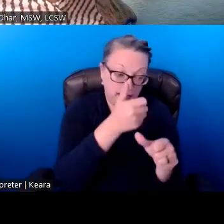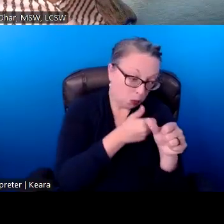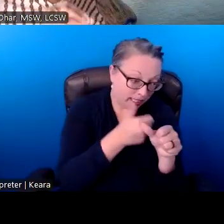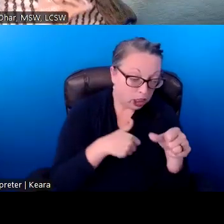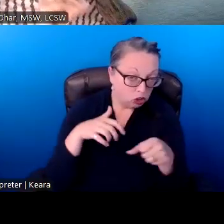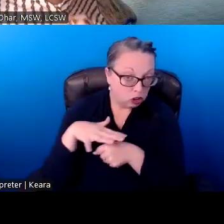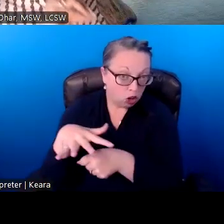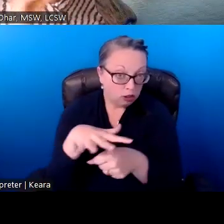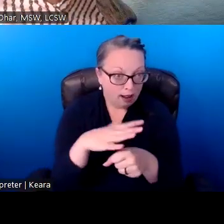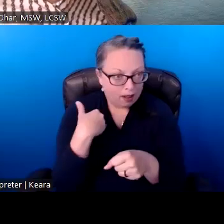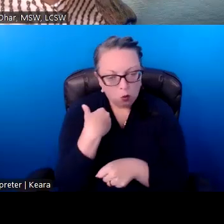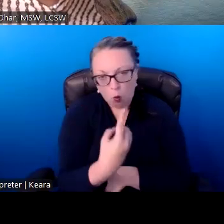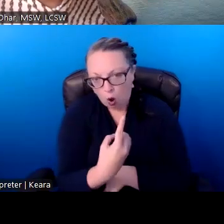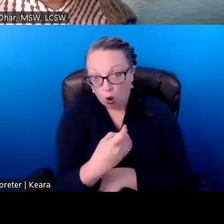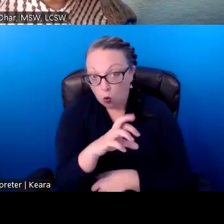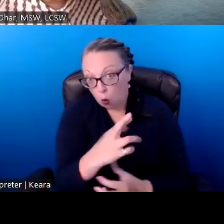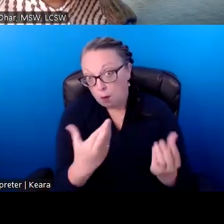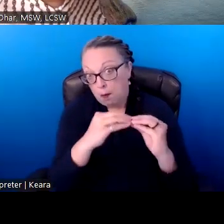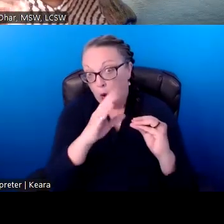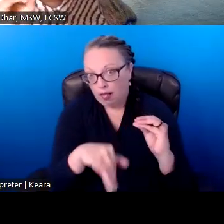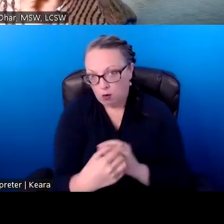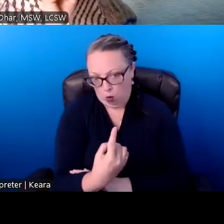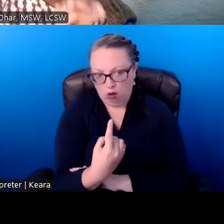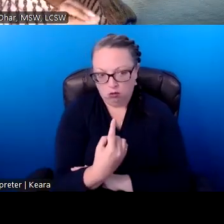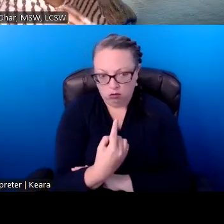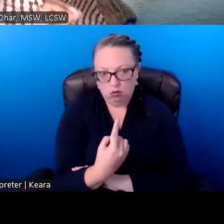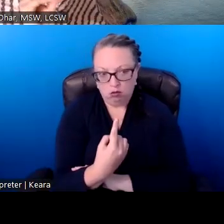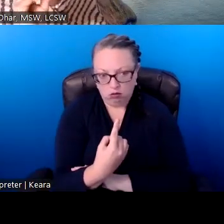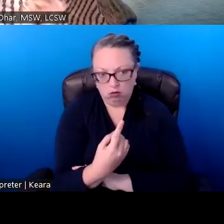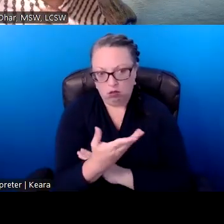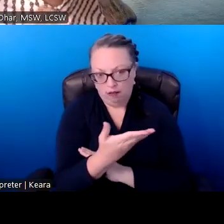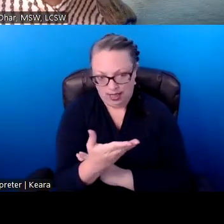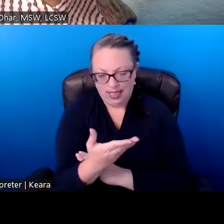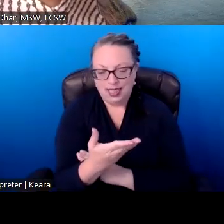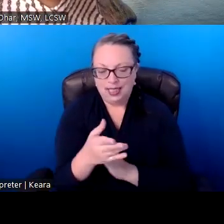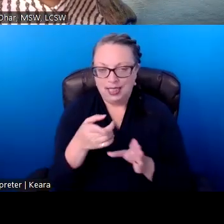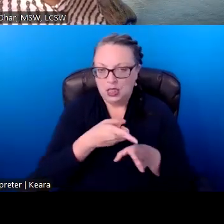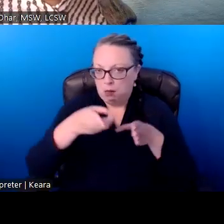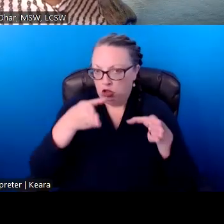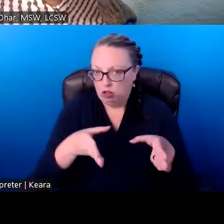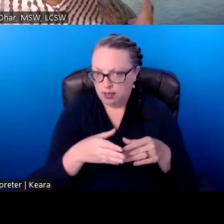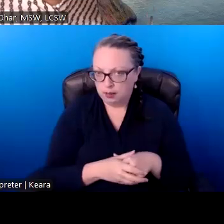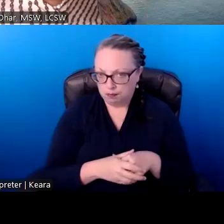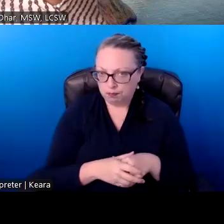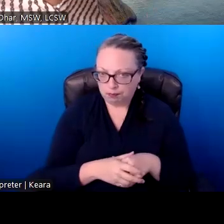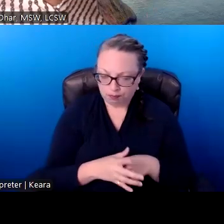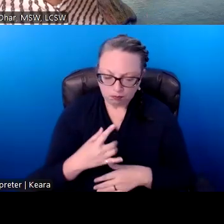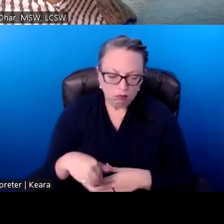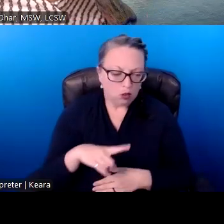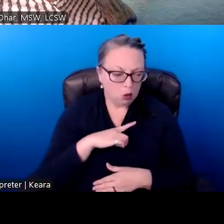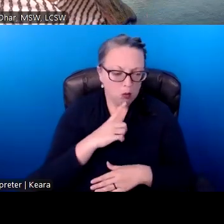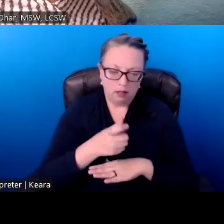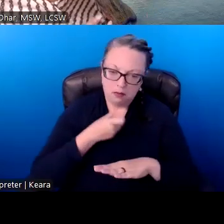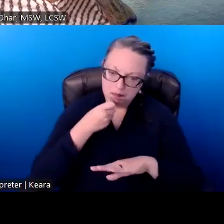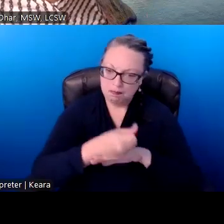regions may have one or more than one of these specialists. That we've allocated